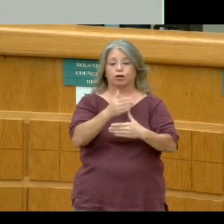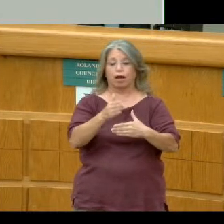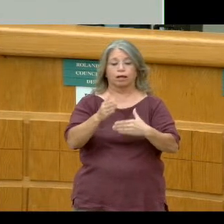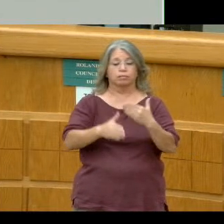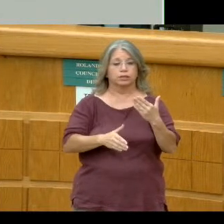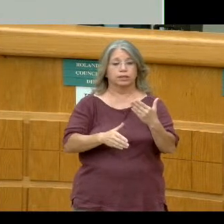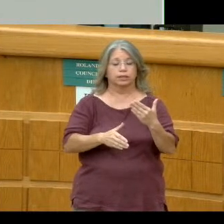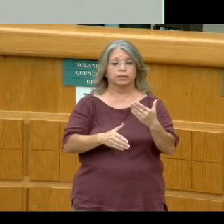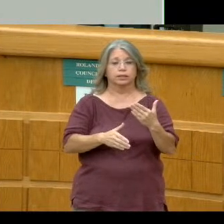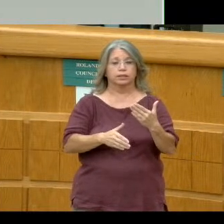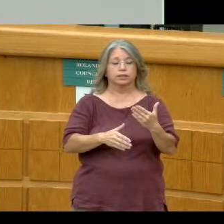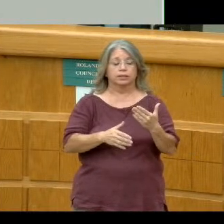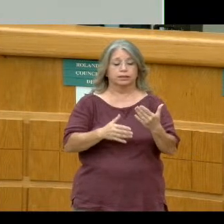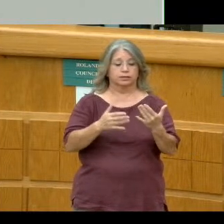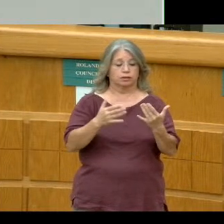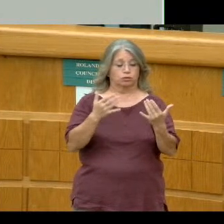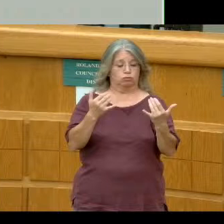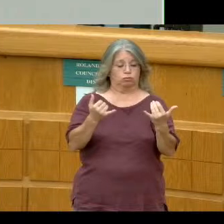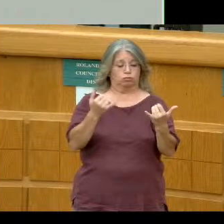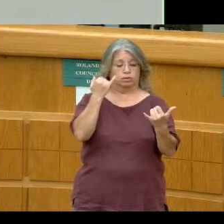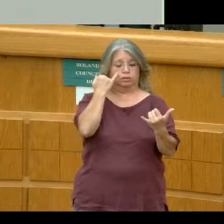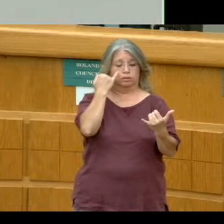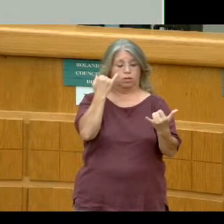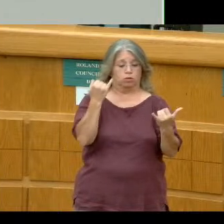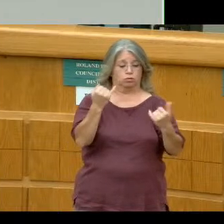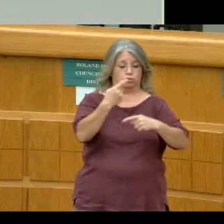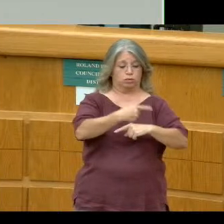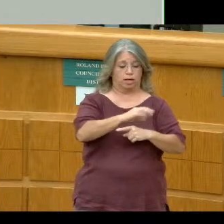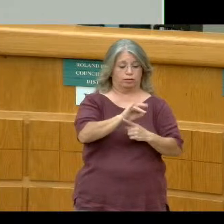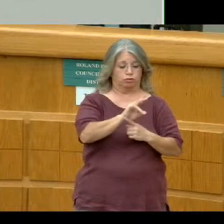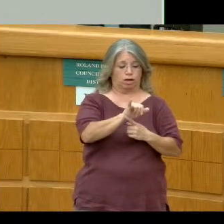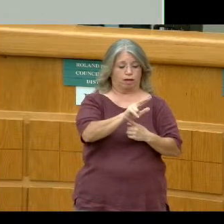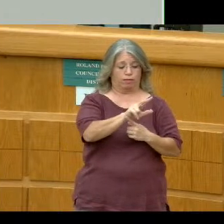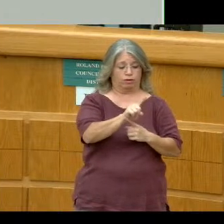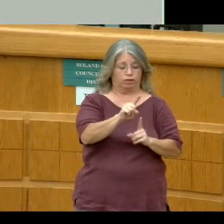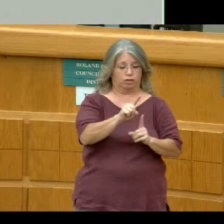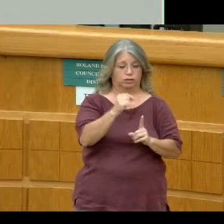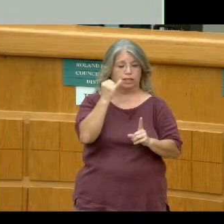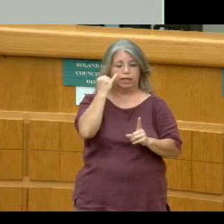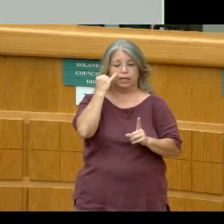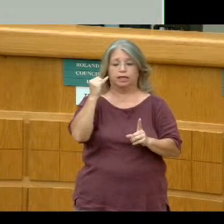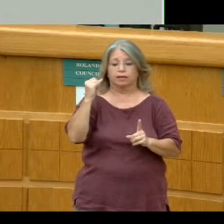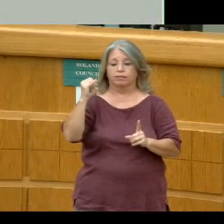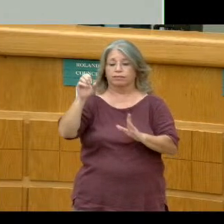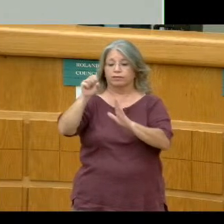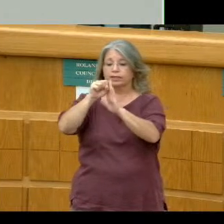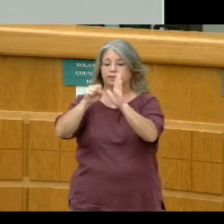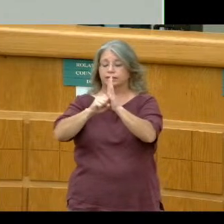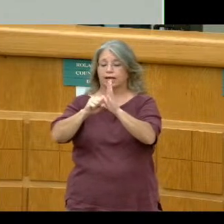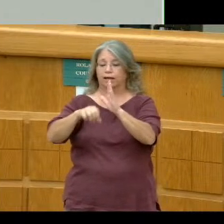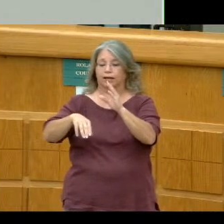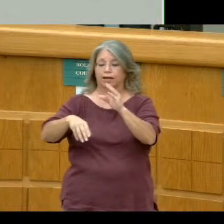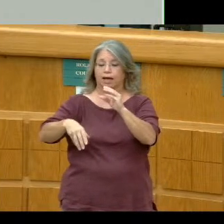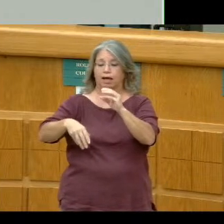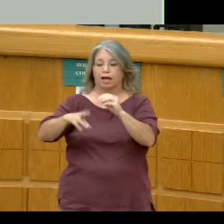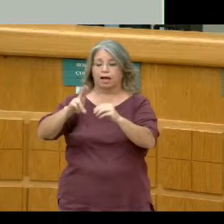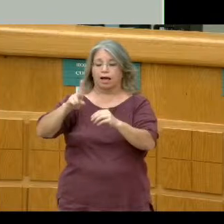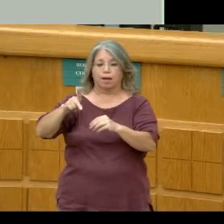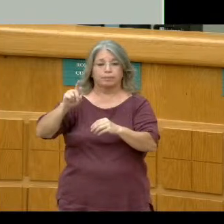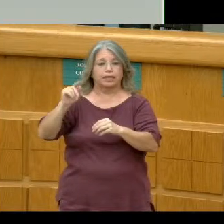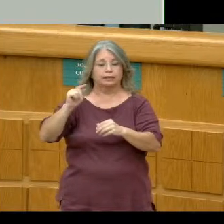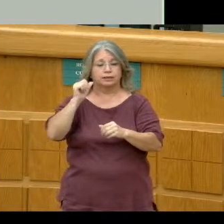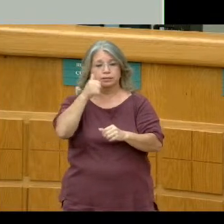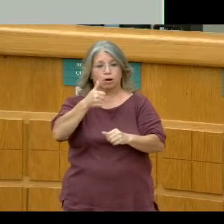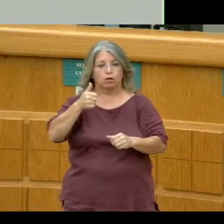July 31st. The fatalities reported today by the state will be updated tomorrow, the day after that, every day up